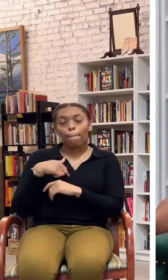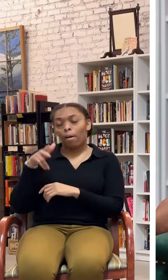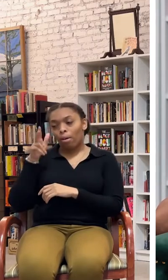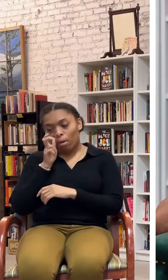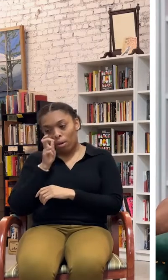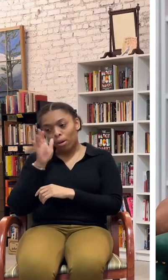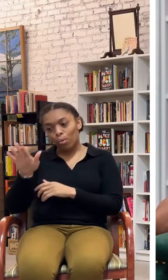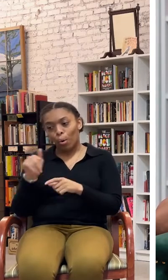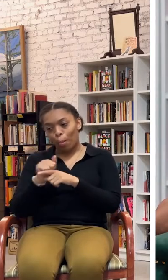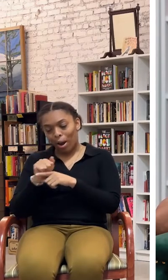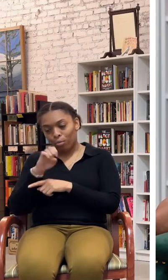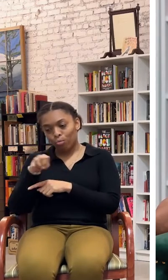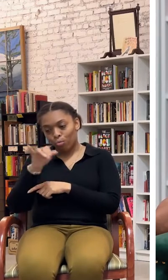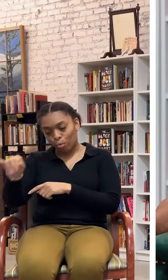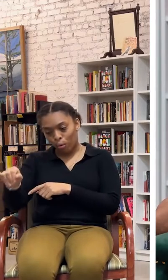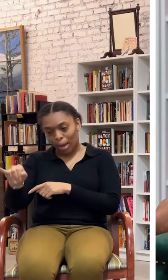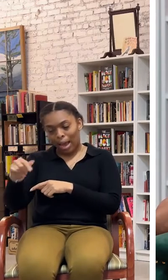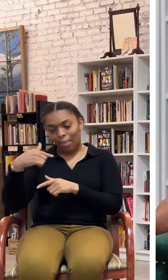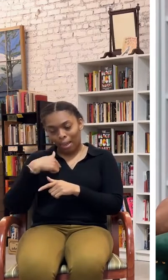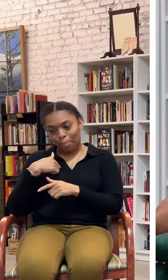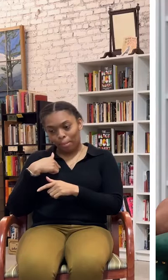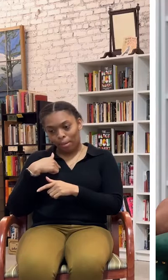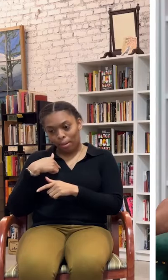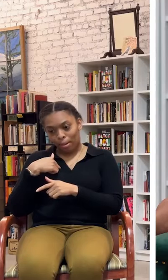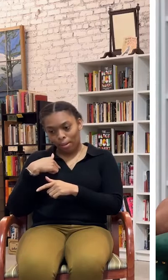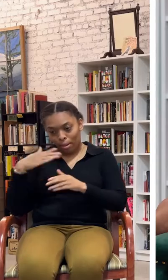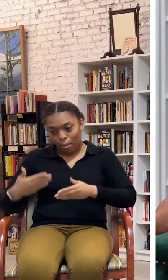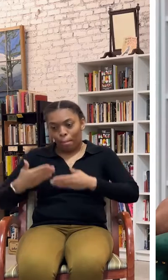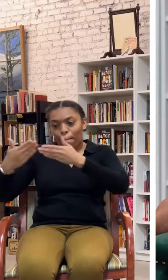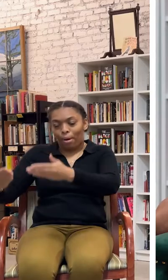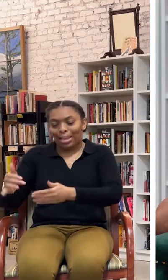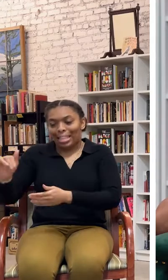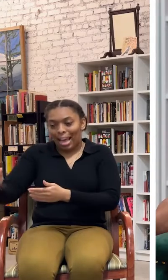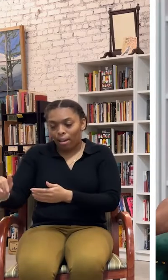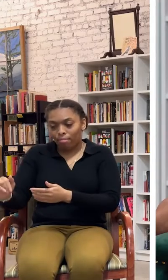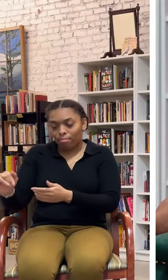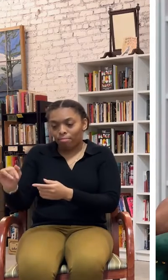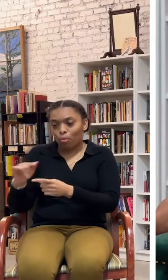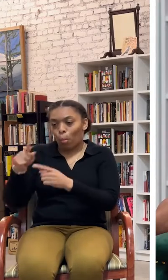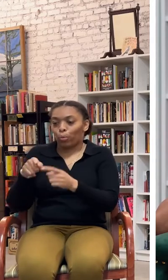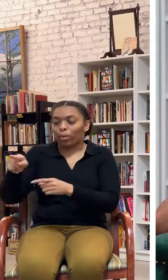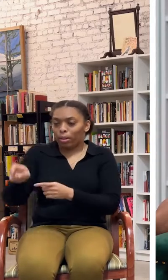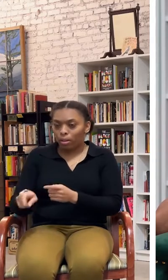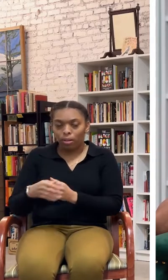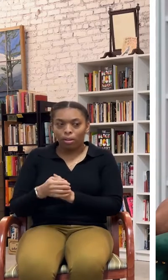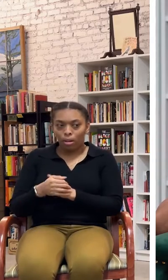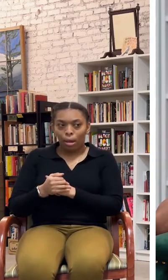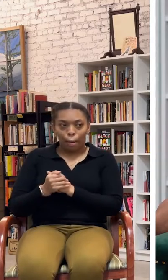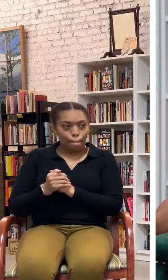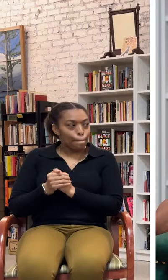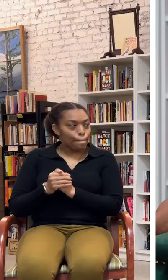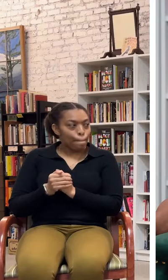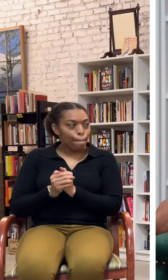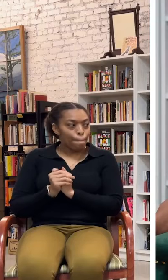your practice of joy is, and me being the person who brings that to you next time when you need it. Yes. So